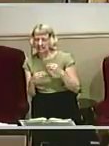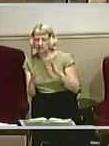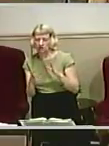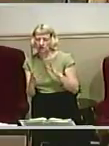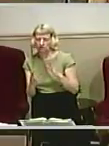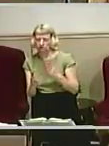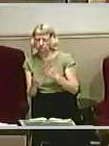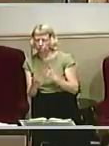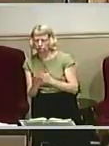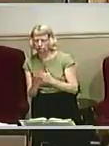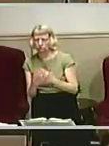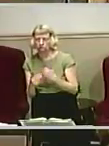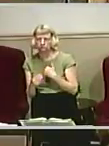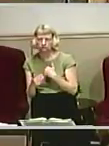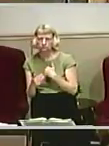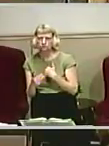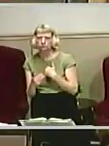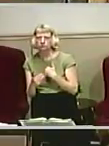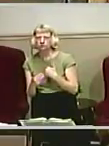up?